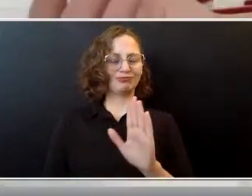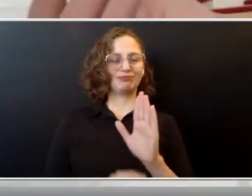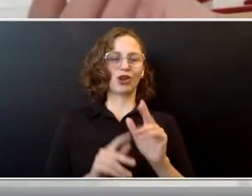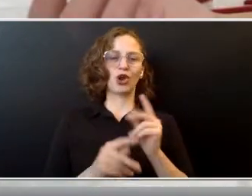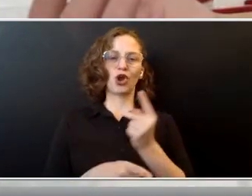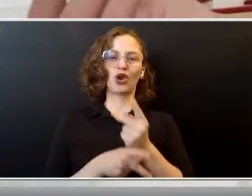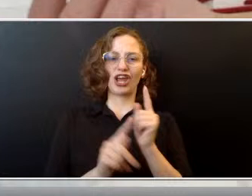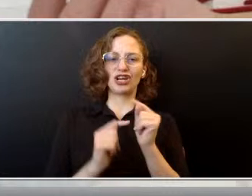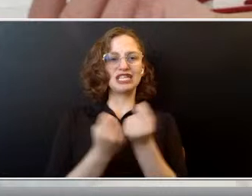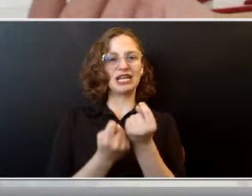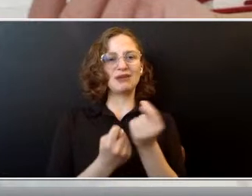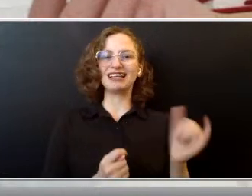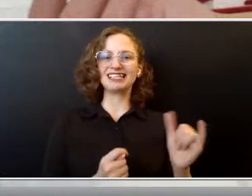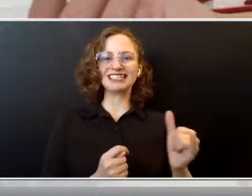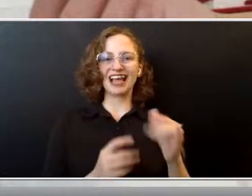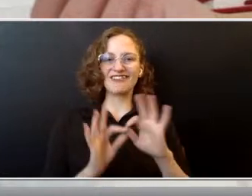me.